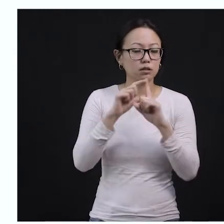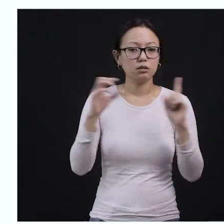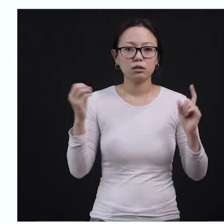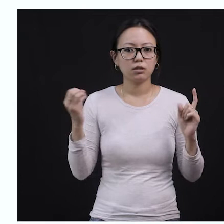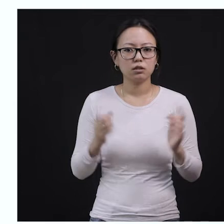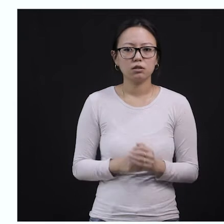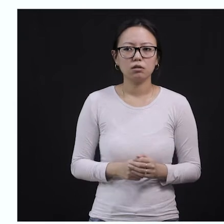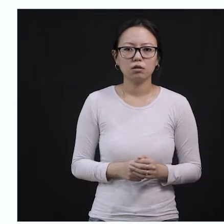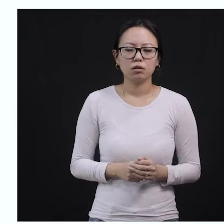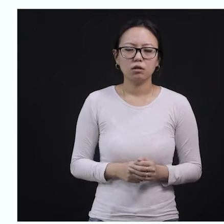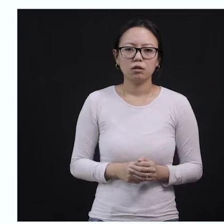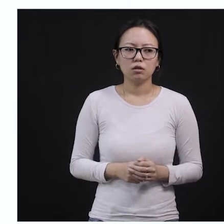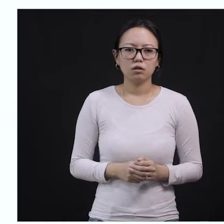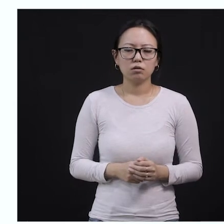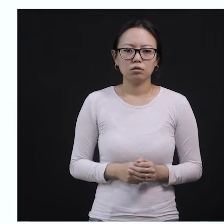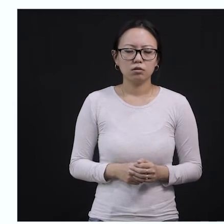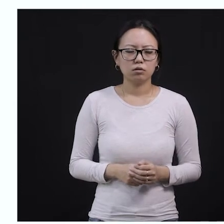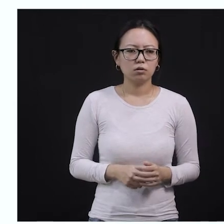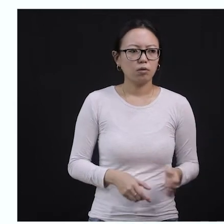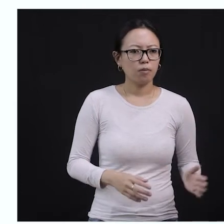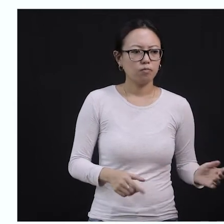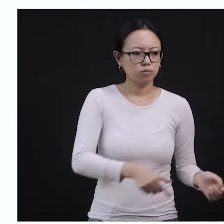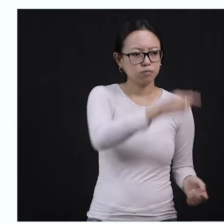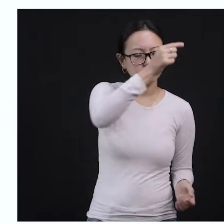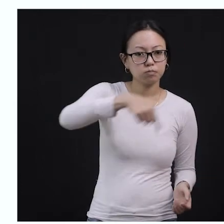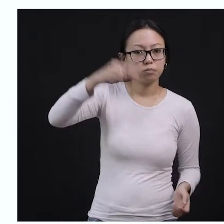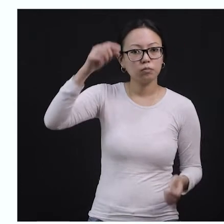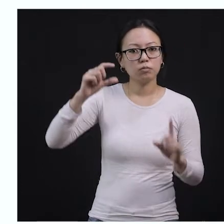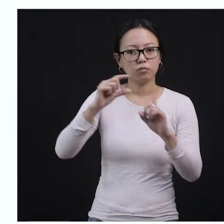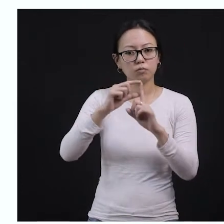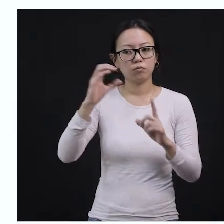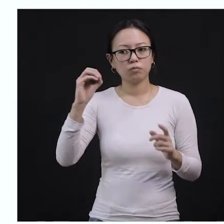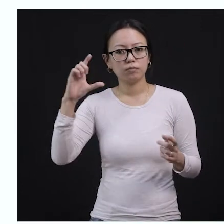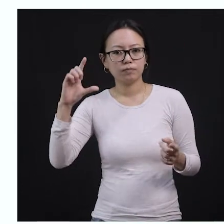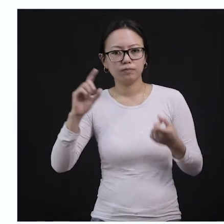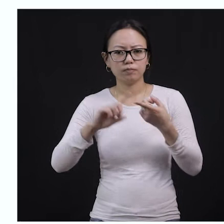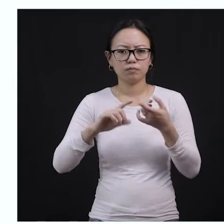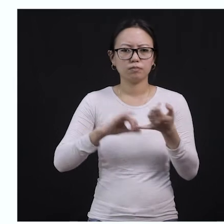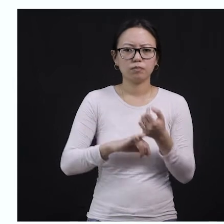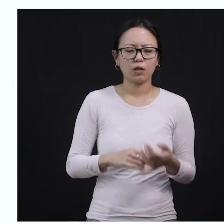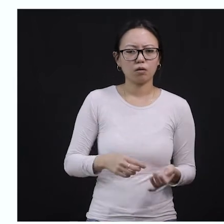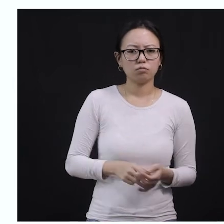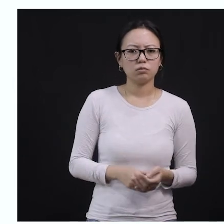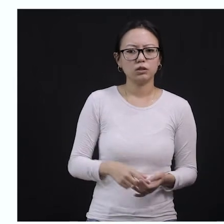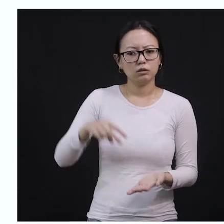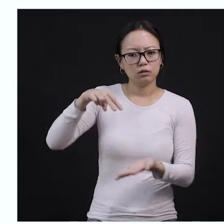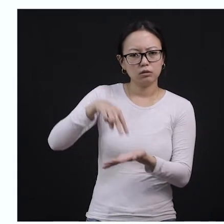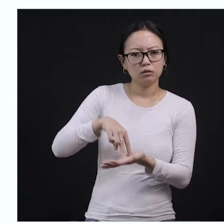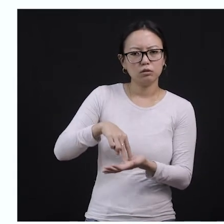poles, right? So we need to find a clear space where we can take our families and go there for safety, all